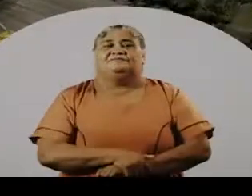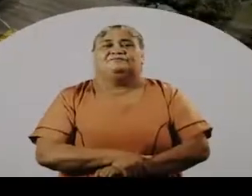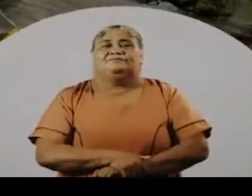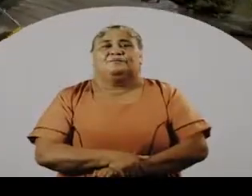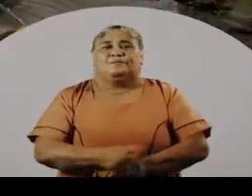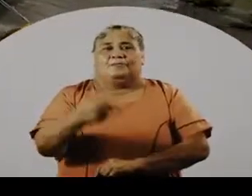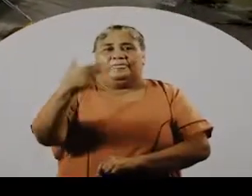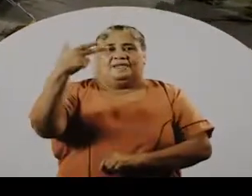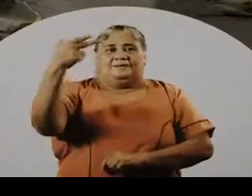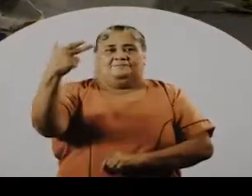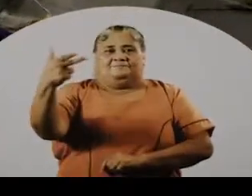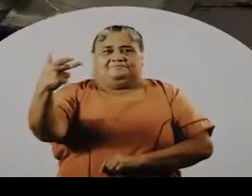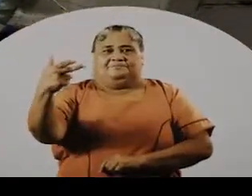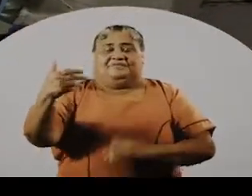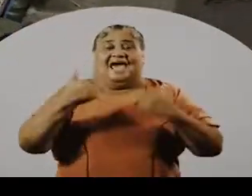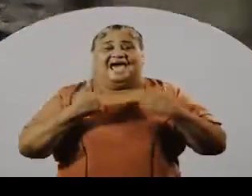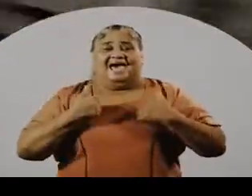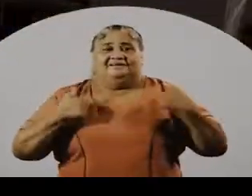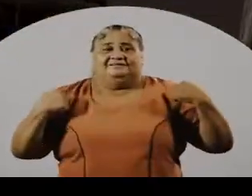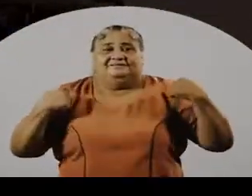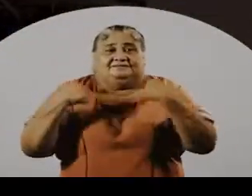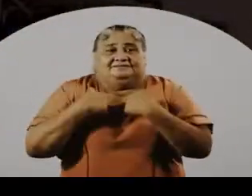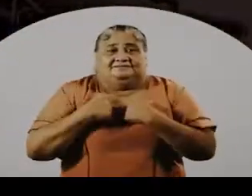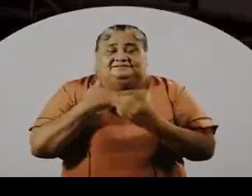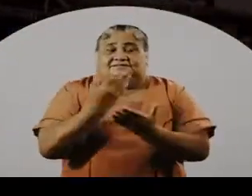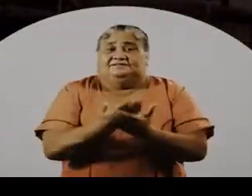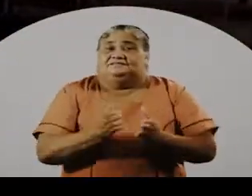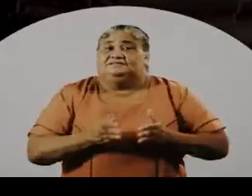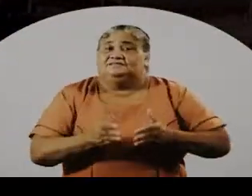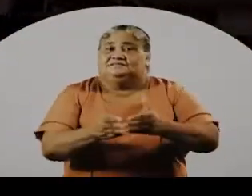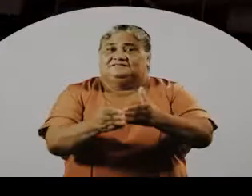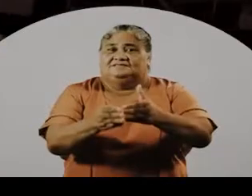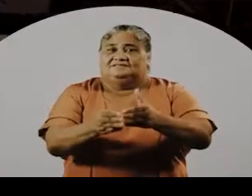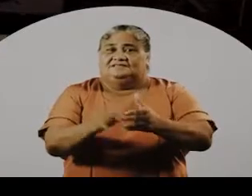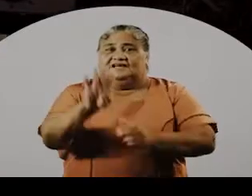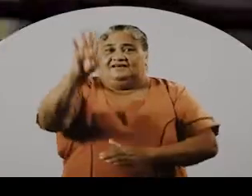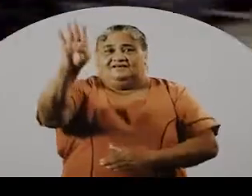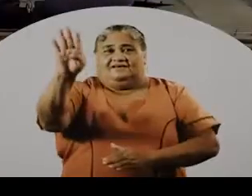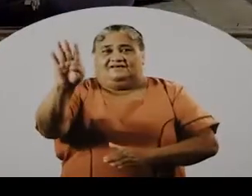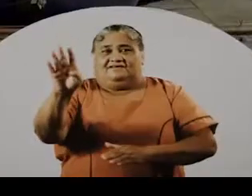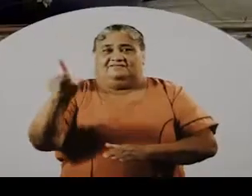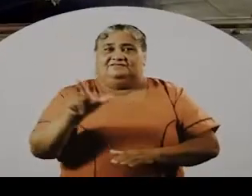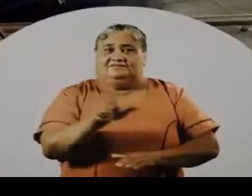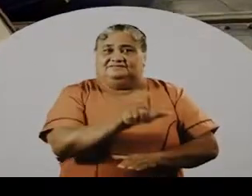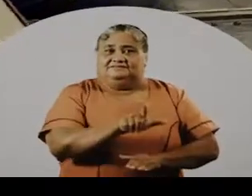There are 8 life rafts on board, 4 at the port or on your left side,